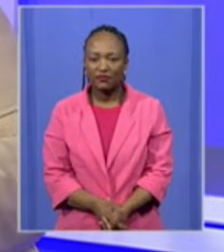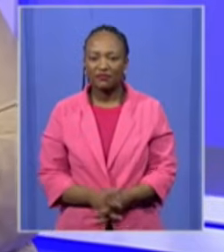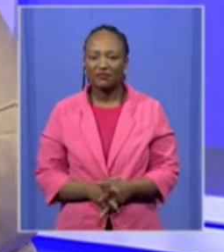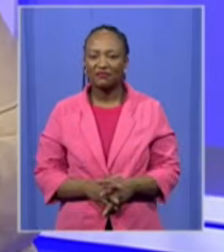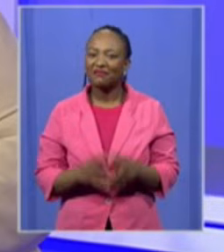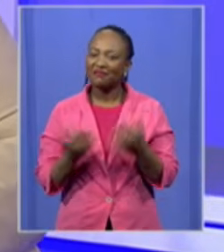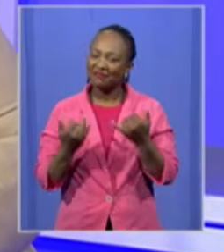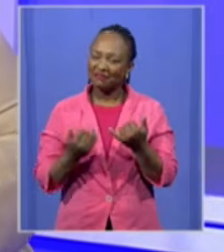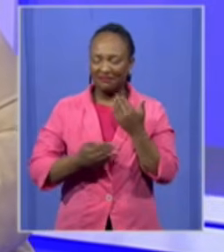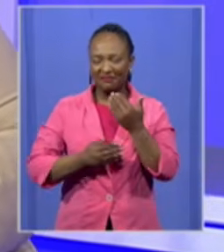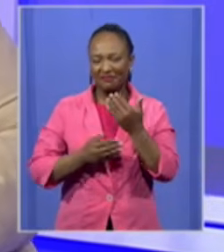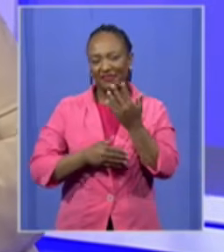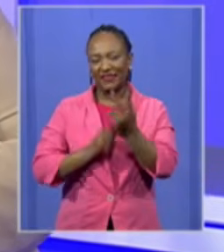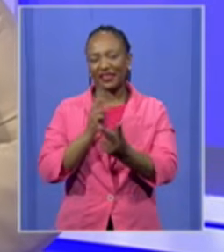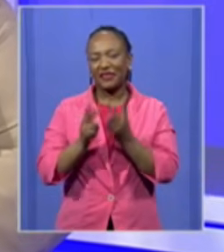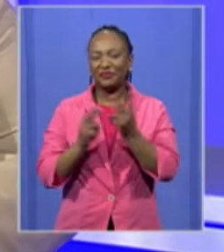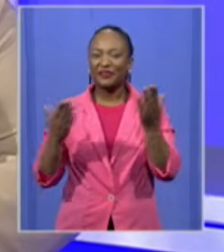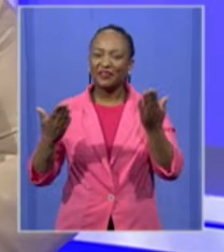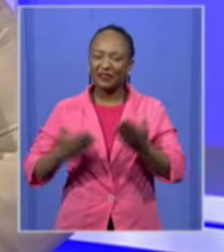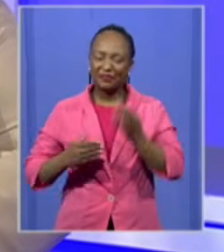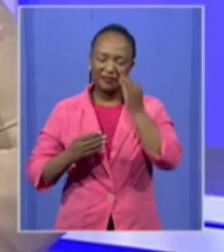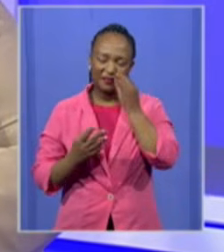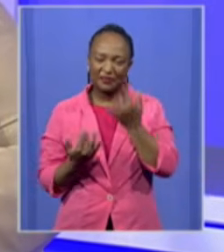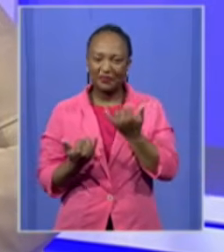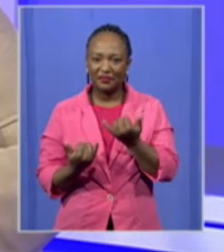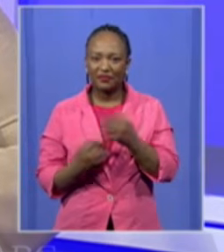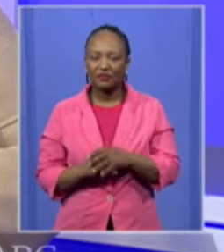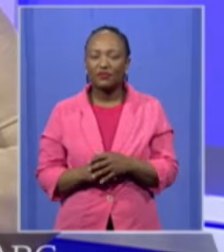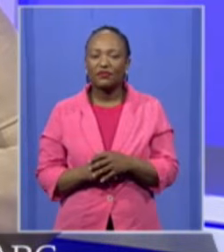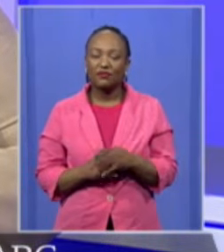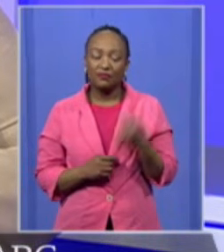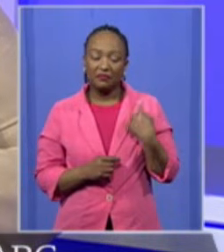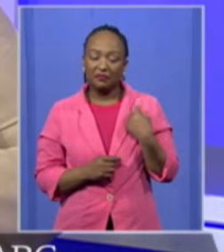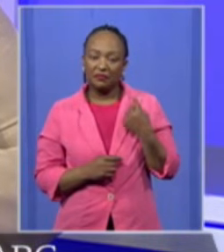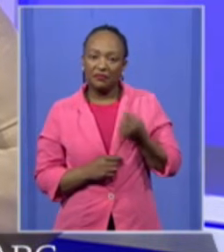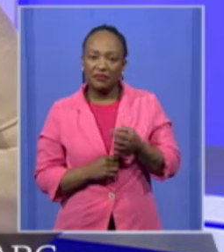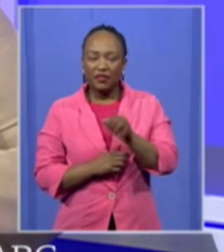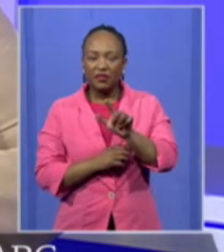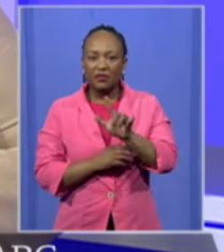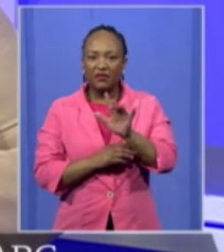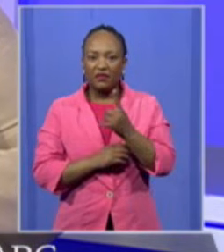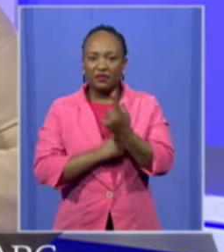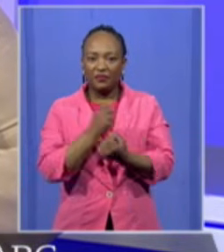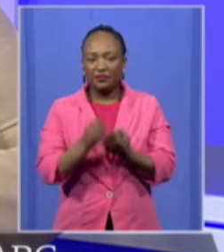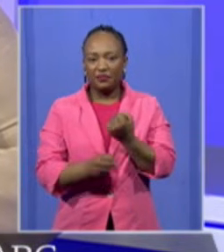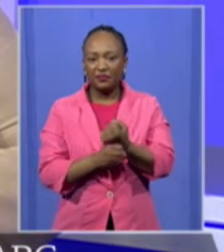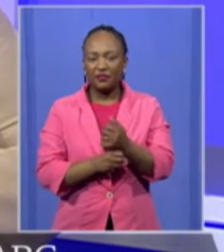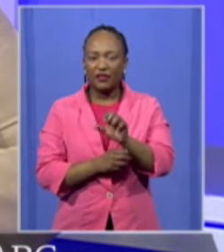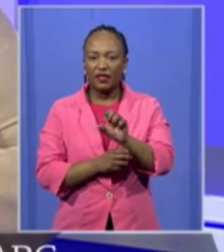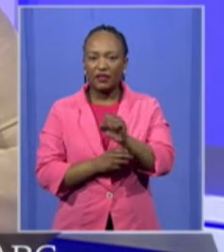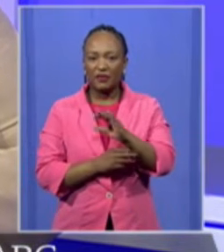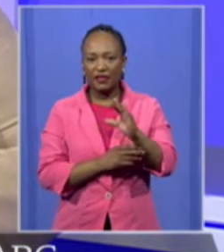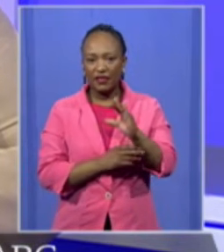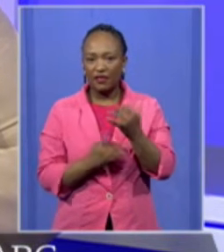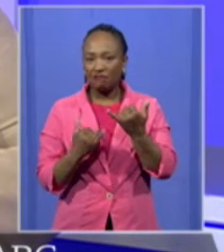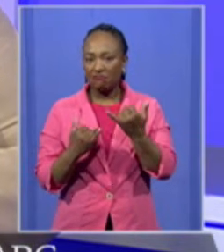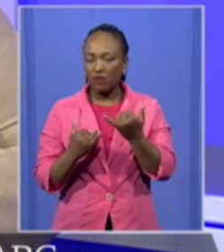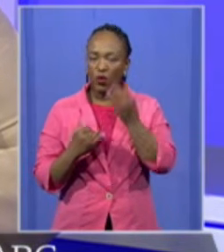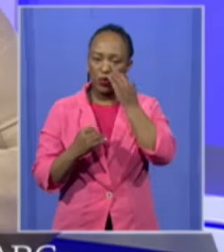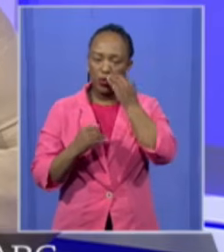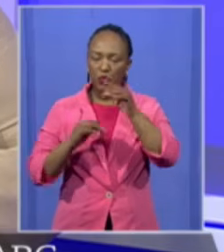Moirepele go amoela kgasong ya rona ya ditaba. Ke dilemo tse 75 SABC e le mohlodi